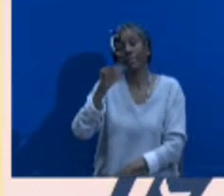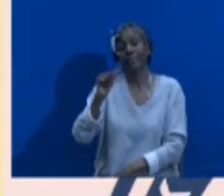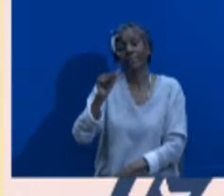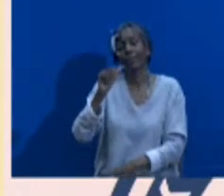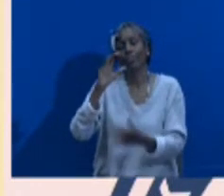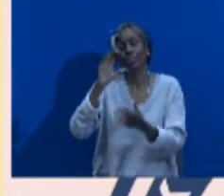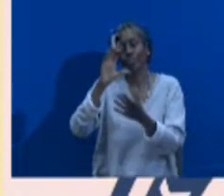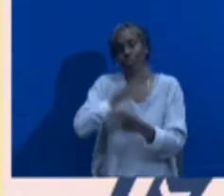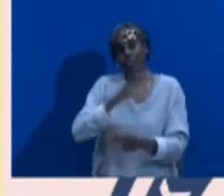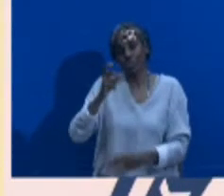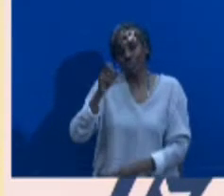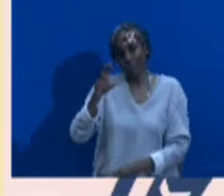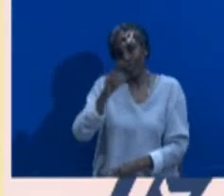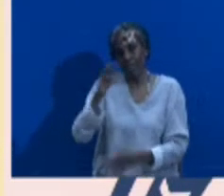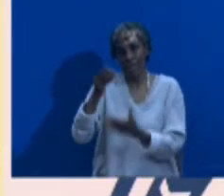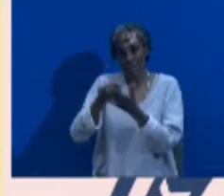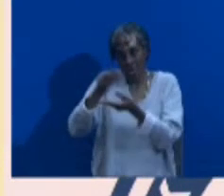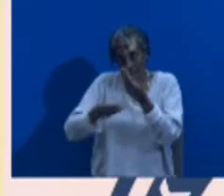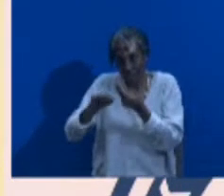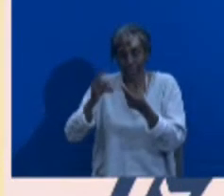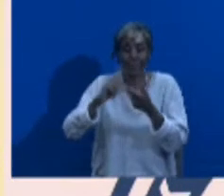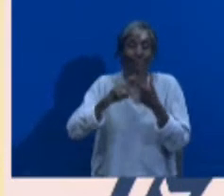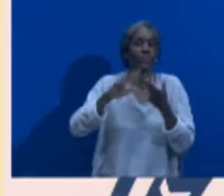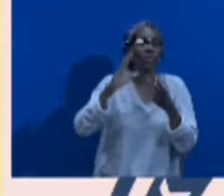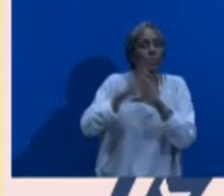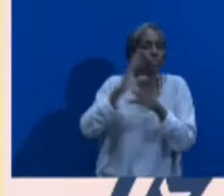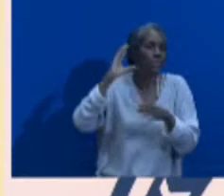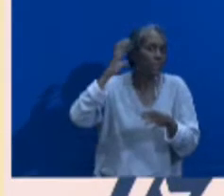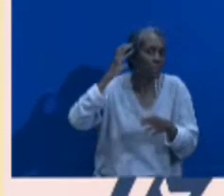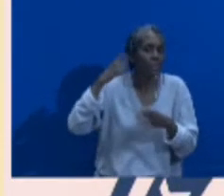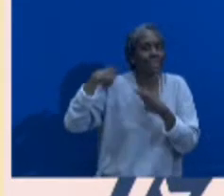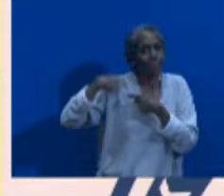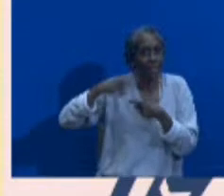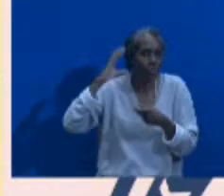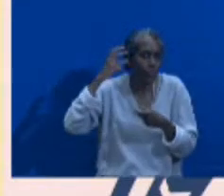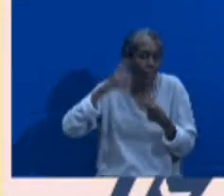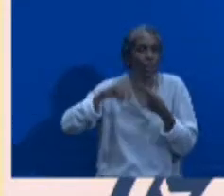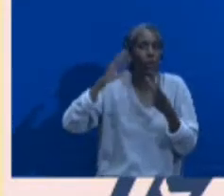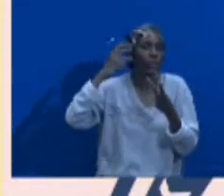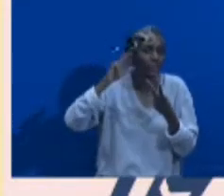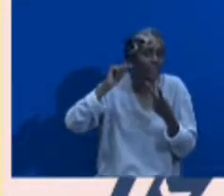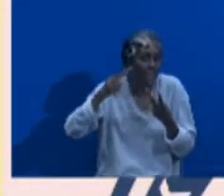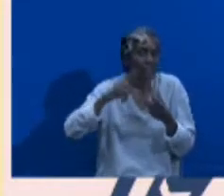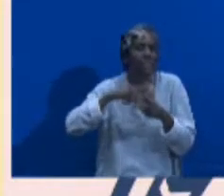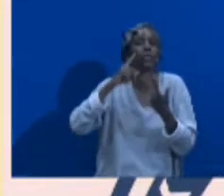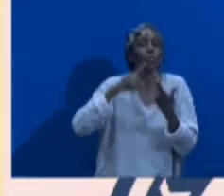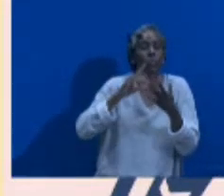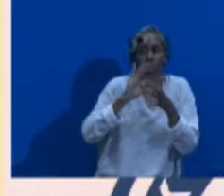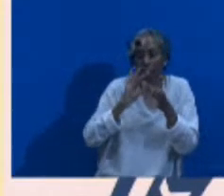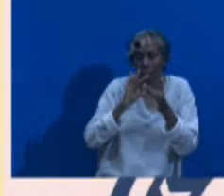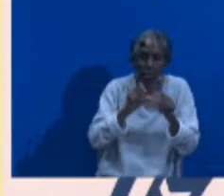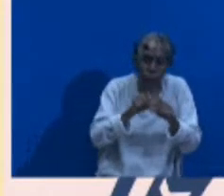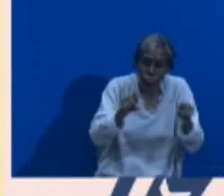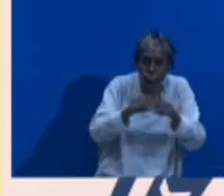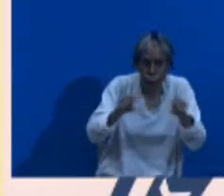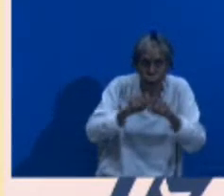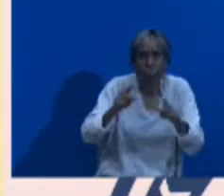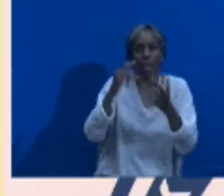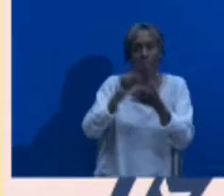bit of work with media outlets. Radio spots will start later this week, and we've been doing quite a